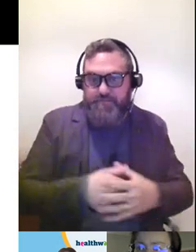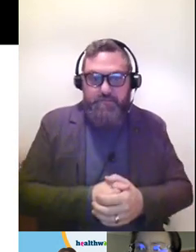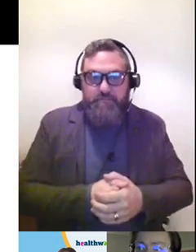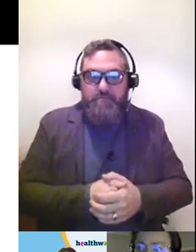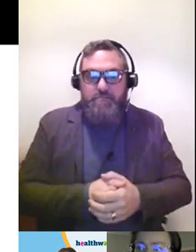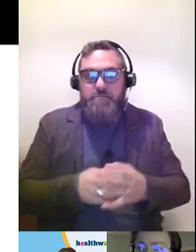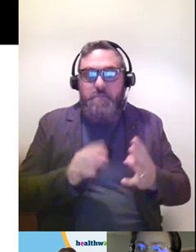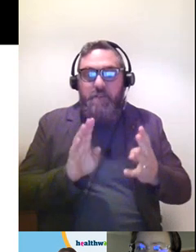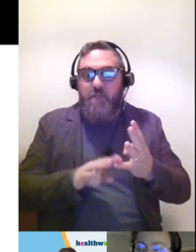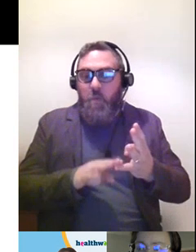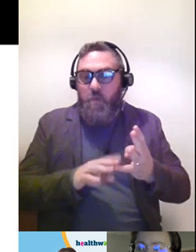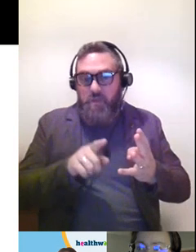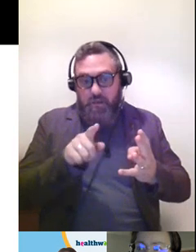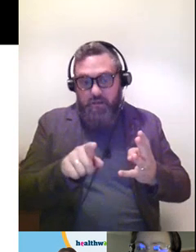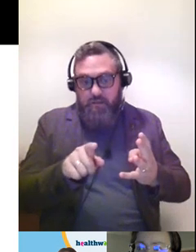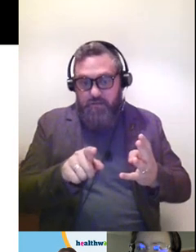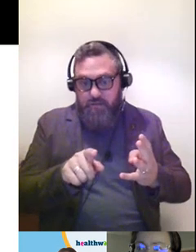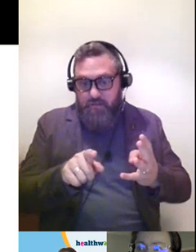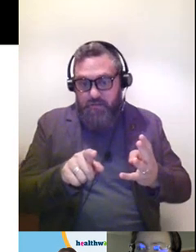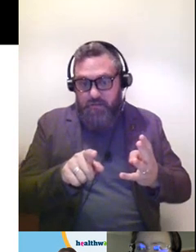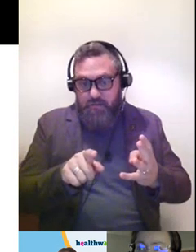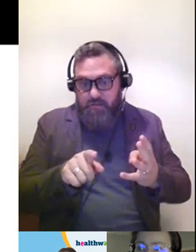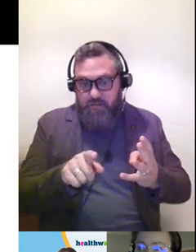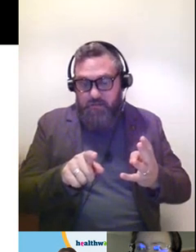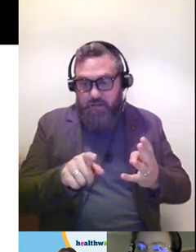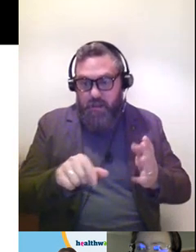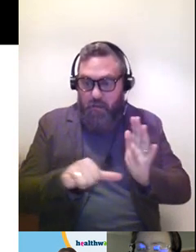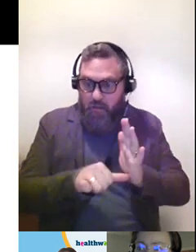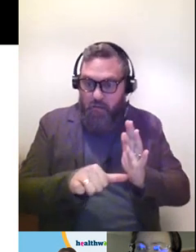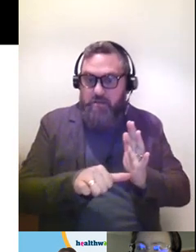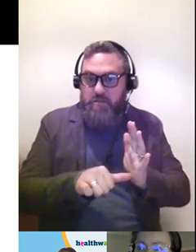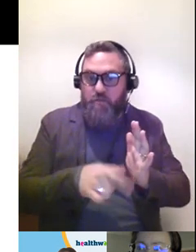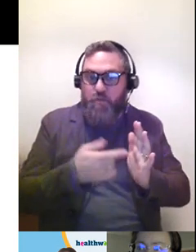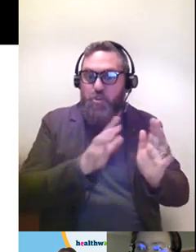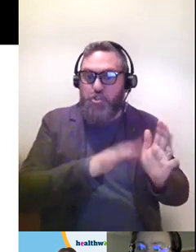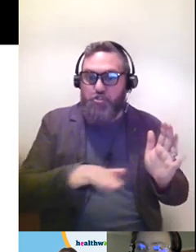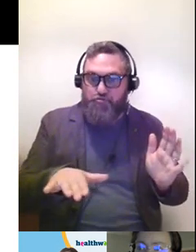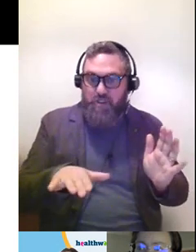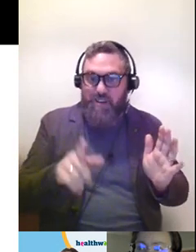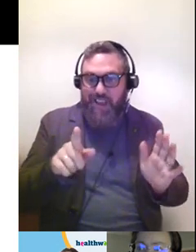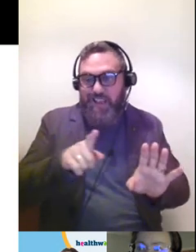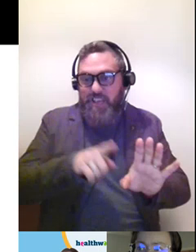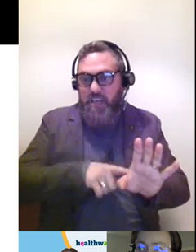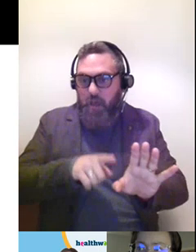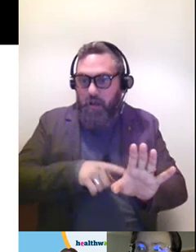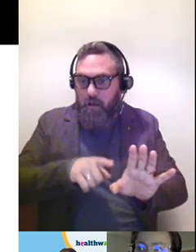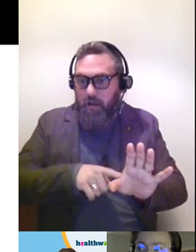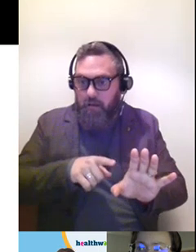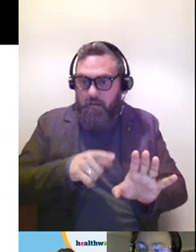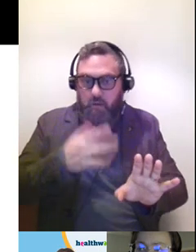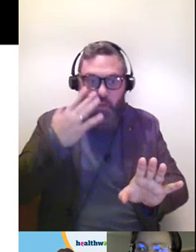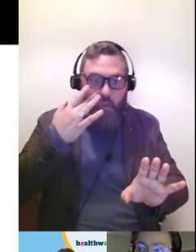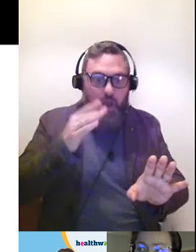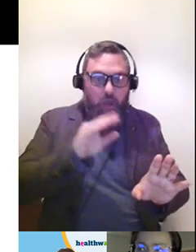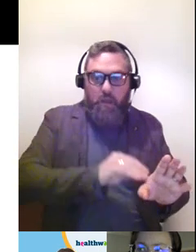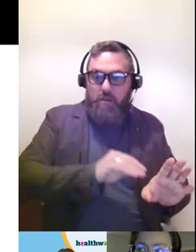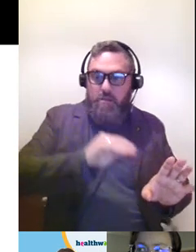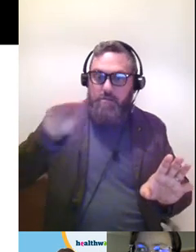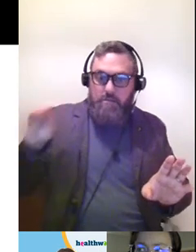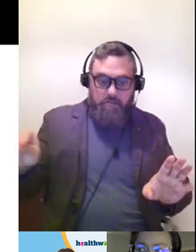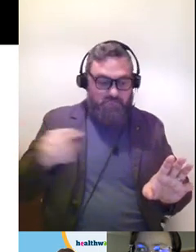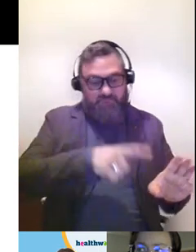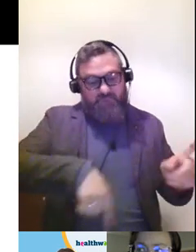Lastly, we recognize that it is challenging for children and young people as they move from services that